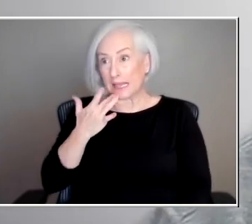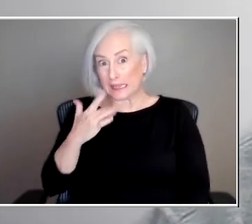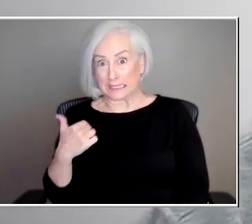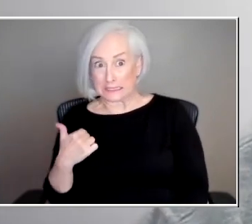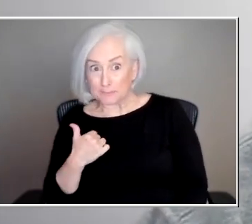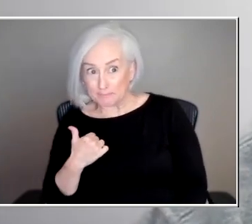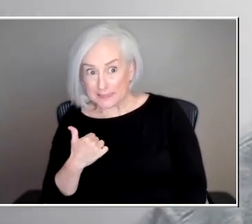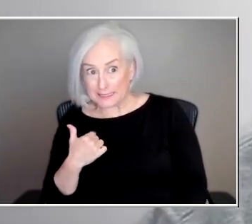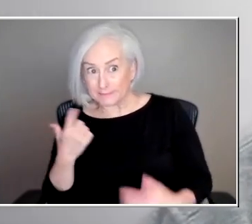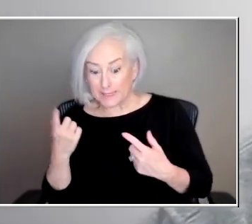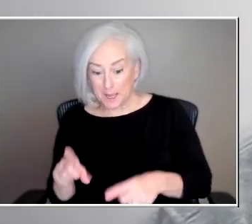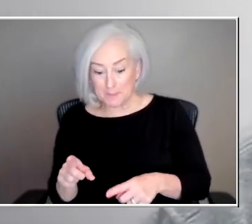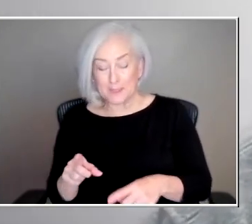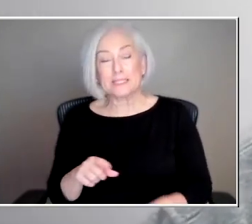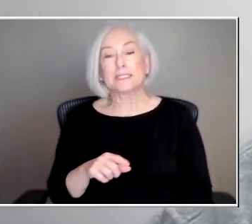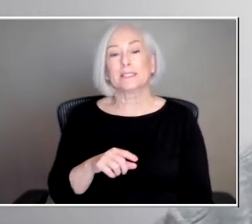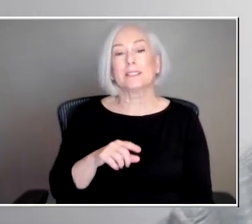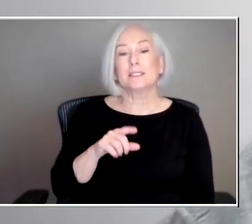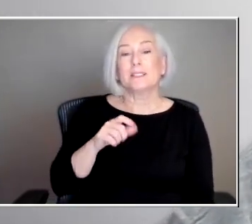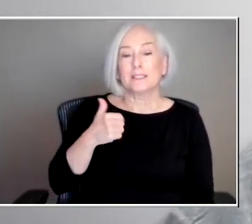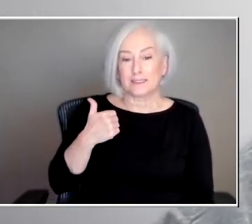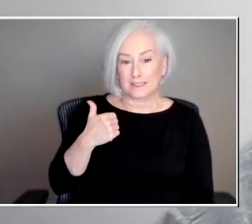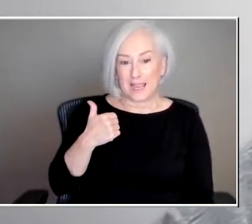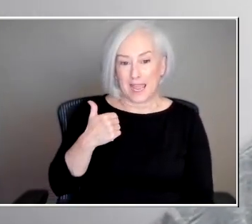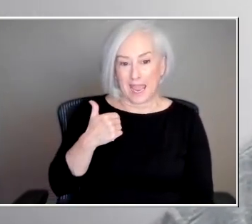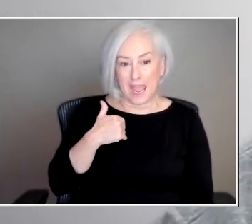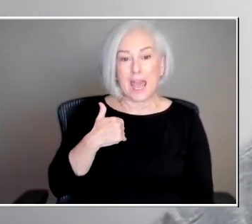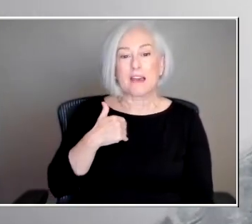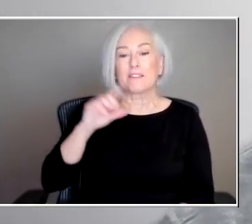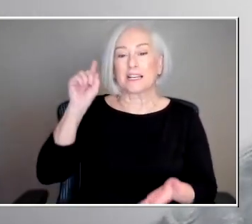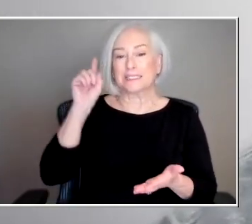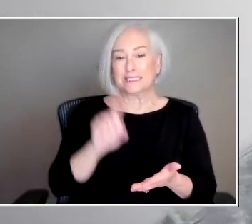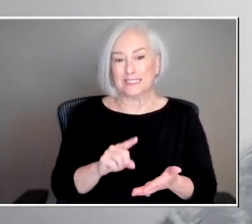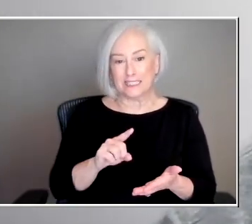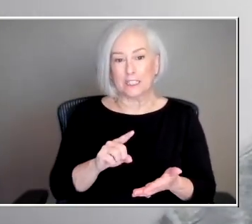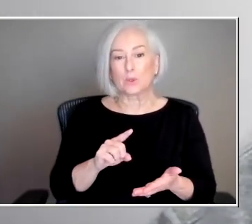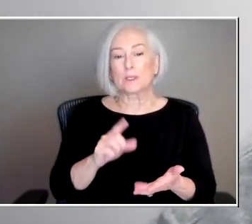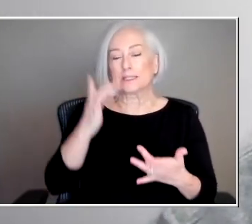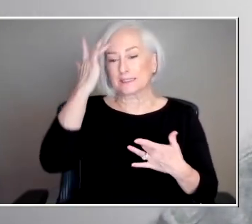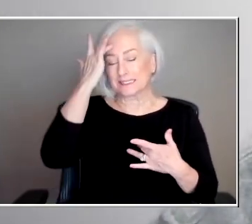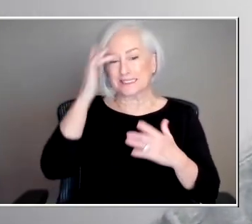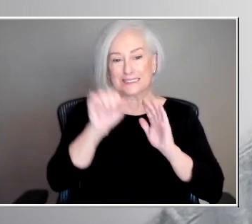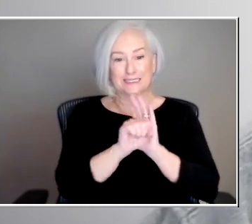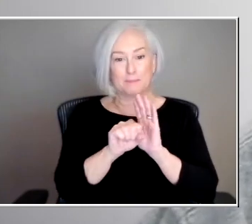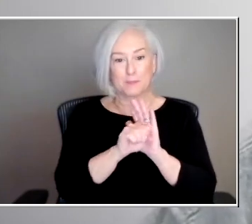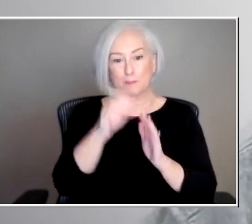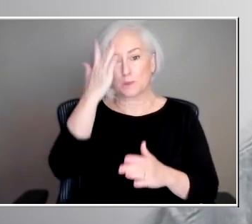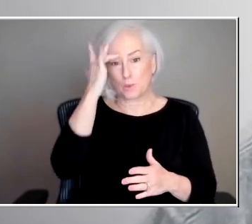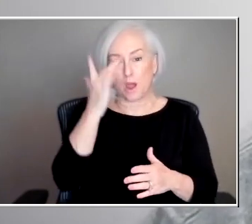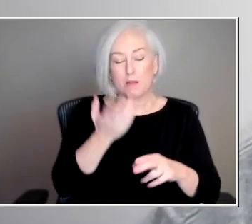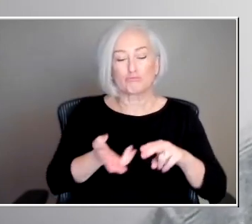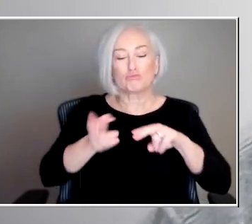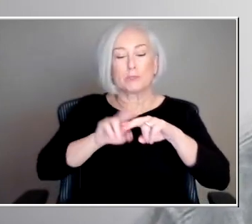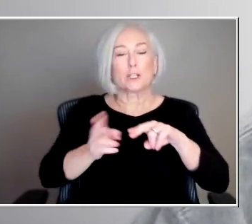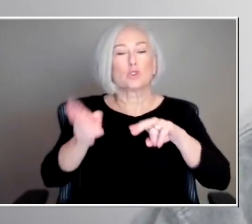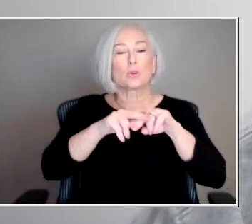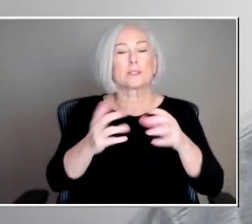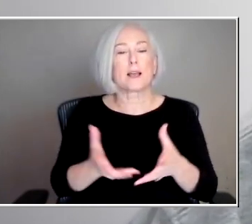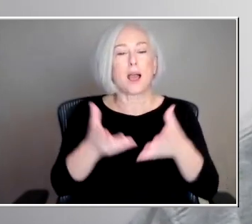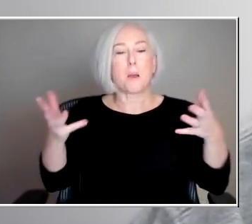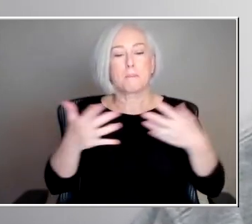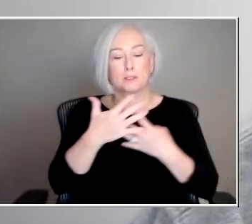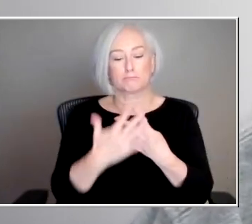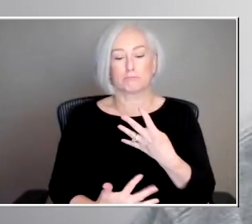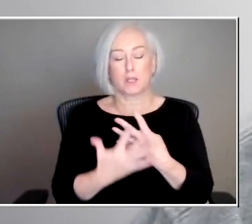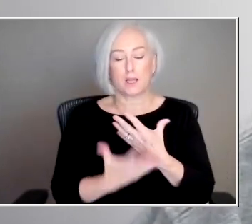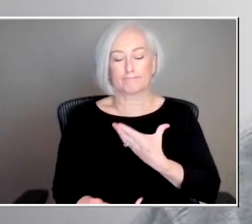them, have a decrease of symptoms because of the increased blood volume. But at the time,